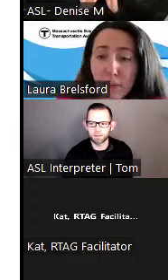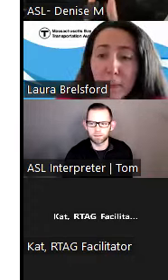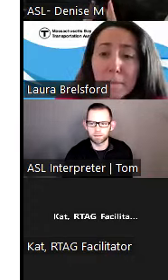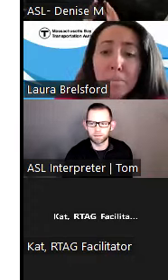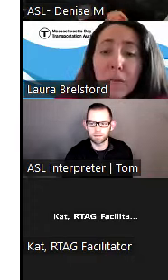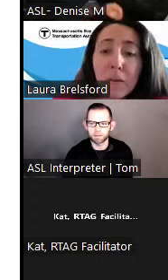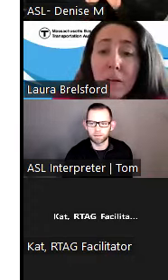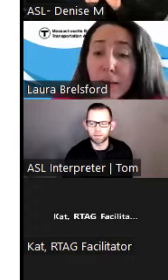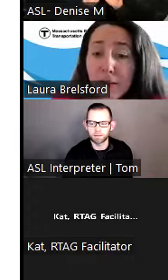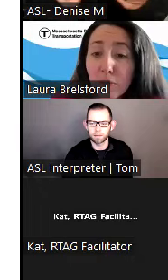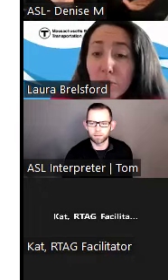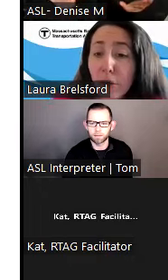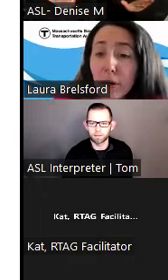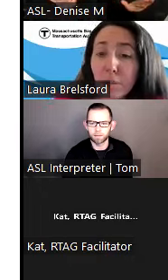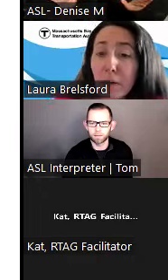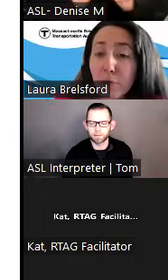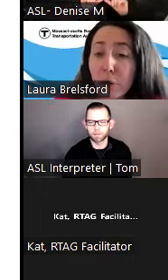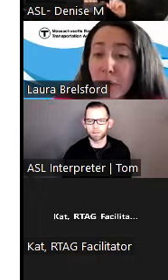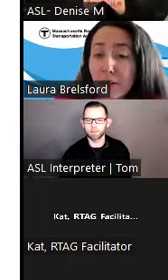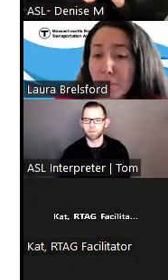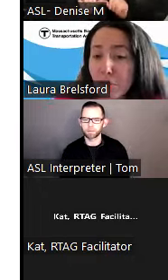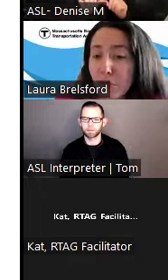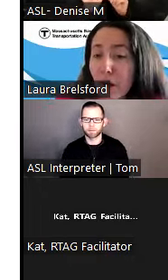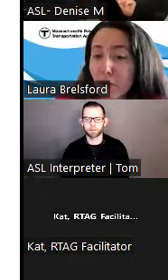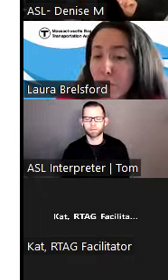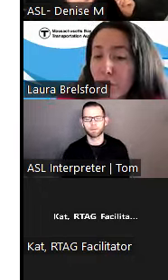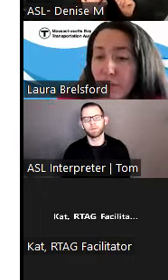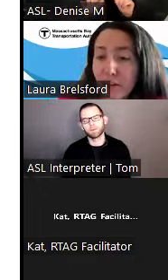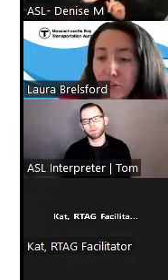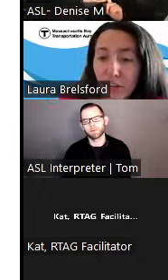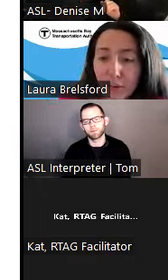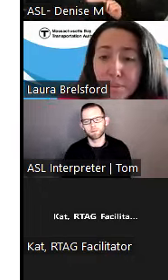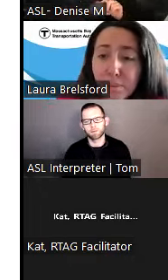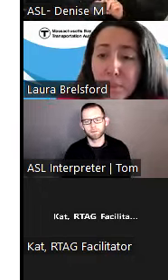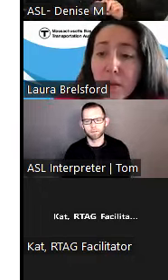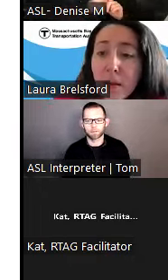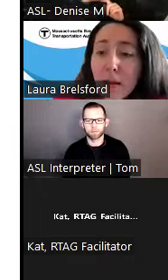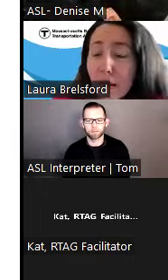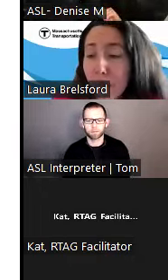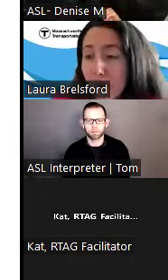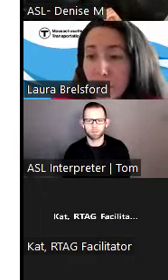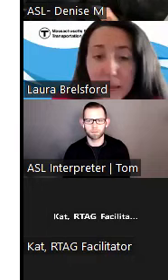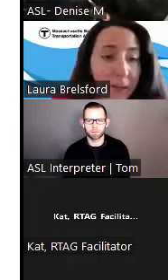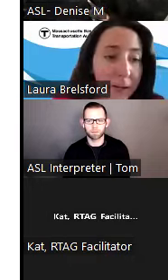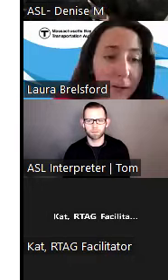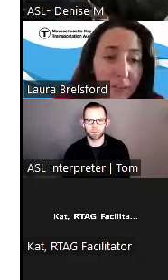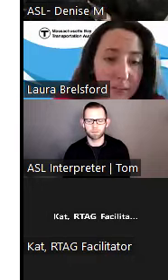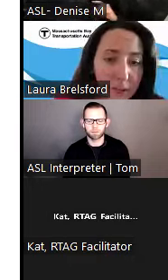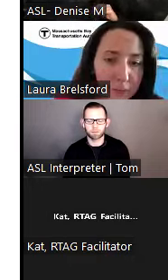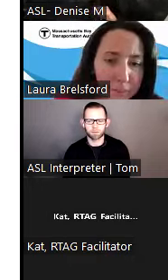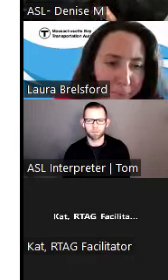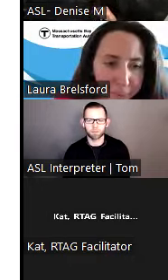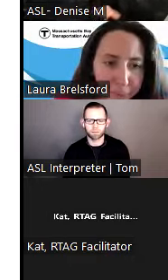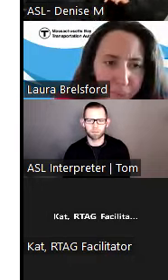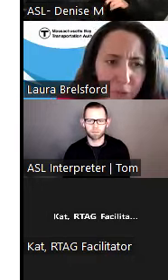sensors, lasted for about 4 months between October of last year and the very beginning of this